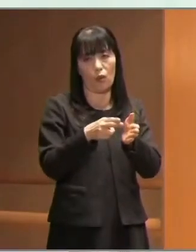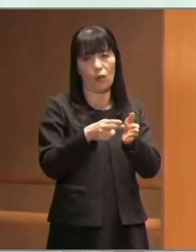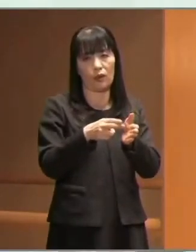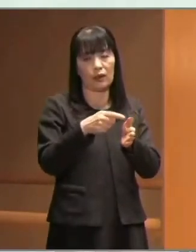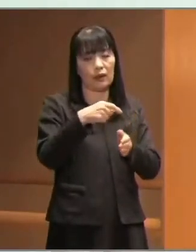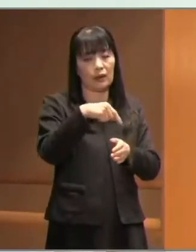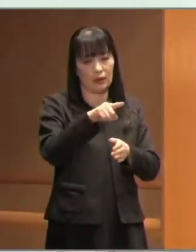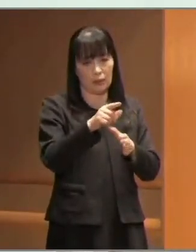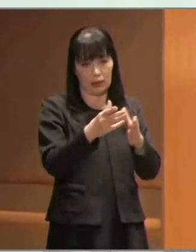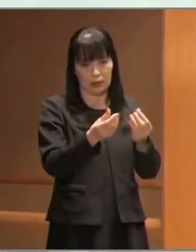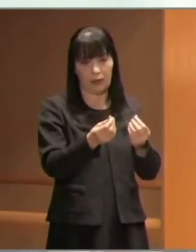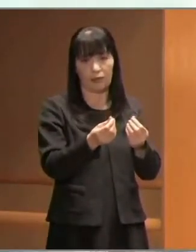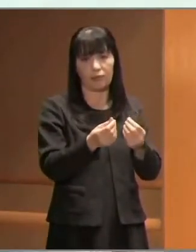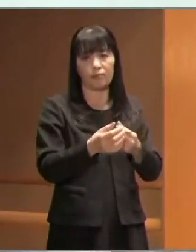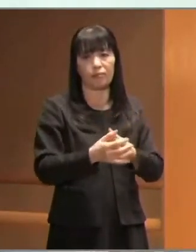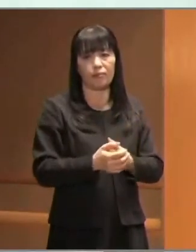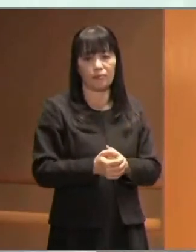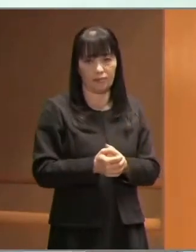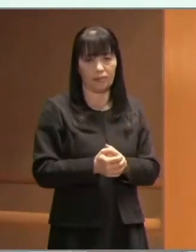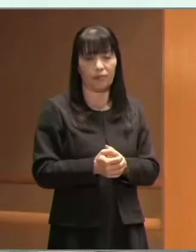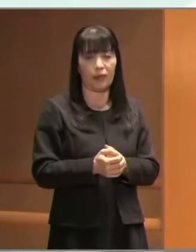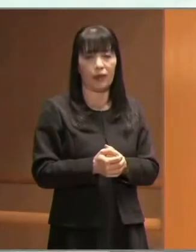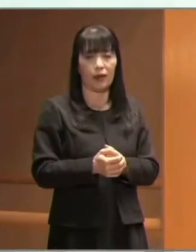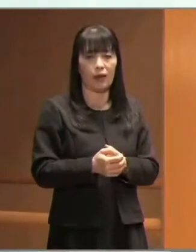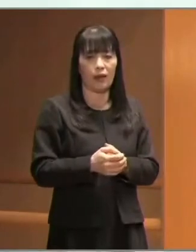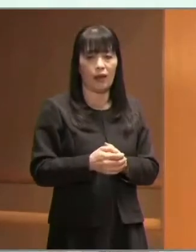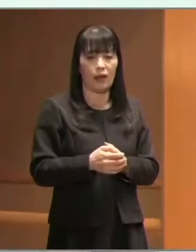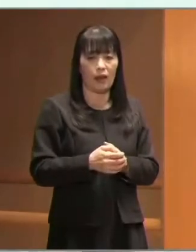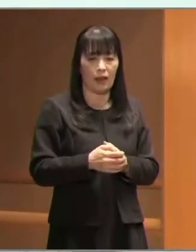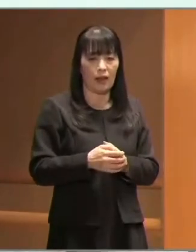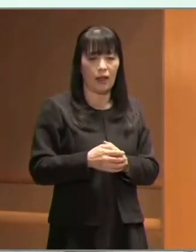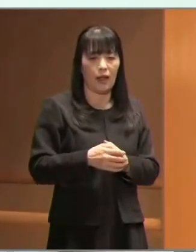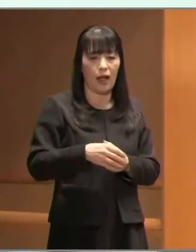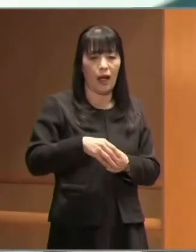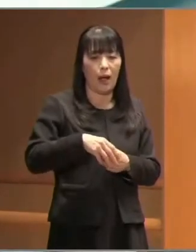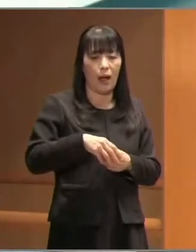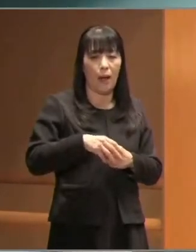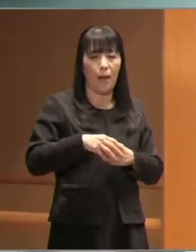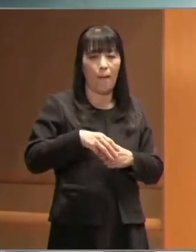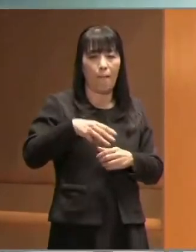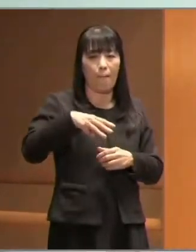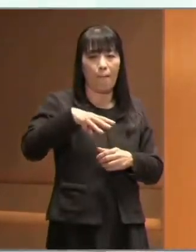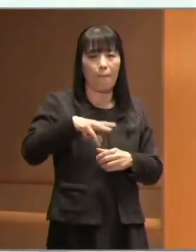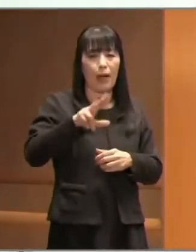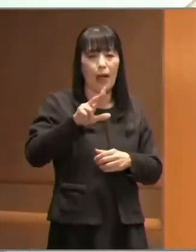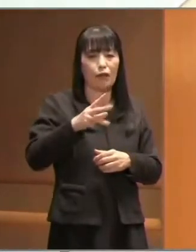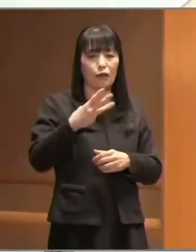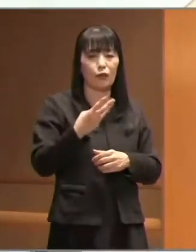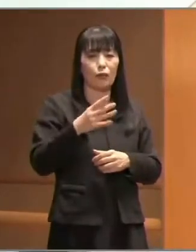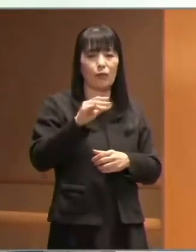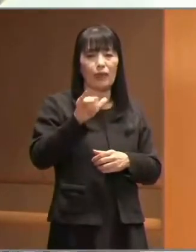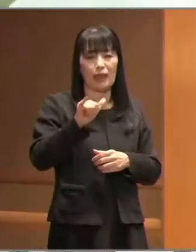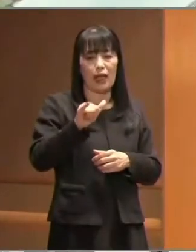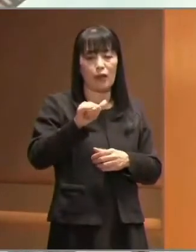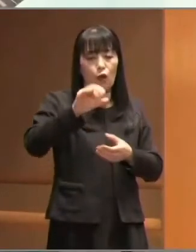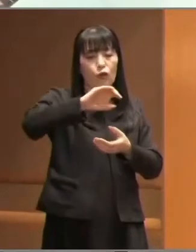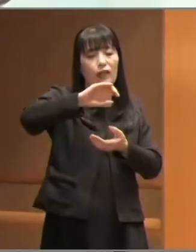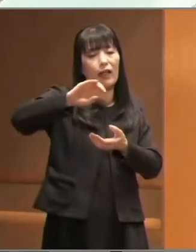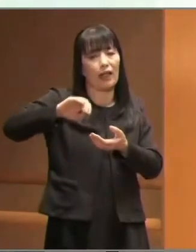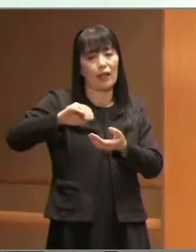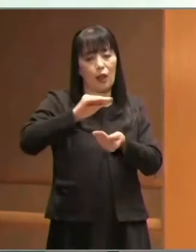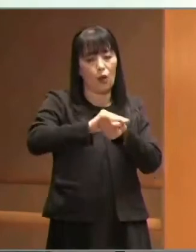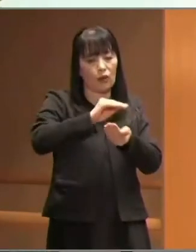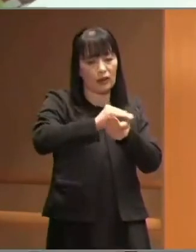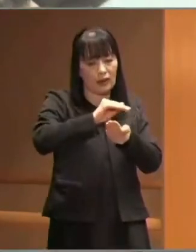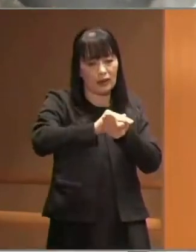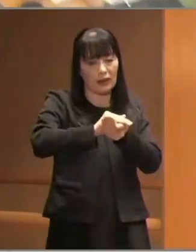And Ishar is here. And he really likes the marumiya furikake, which is the dried condiments that we